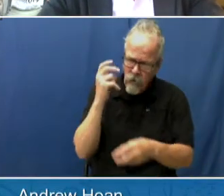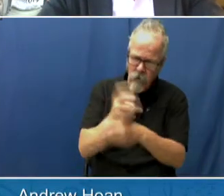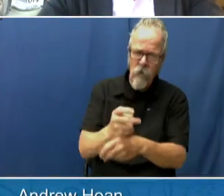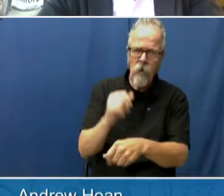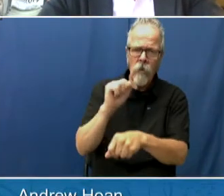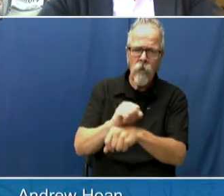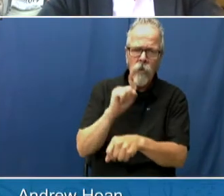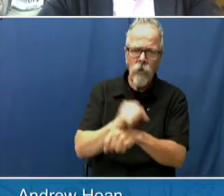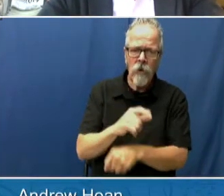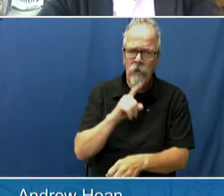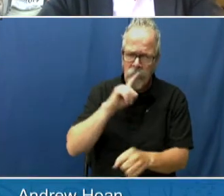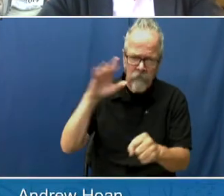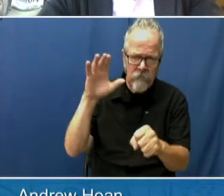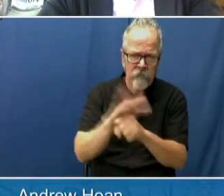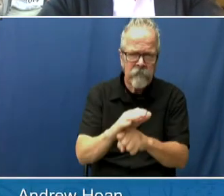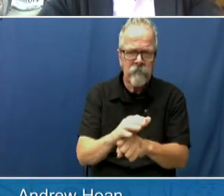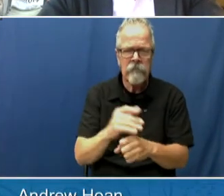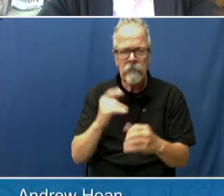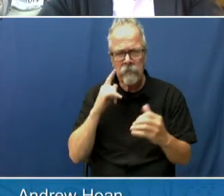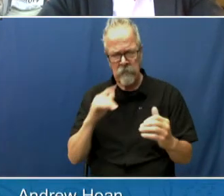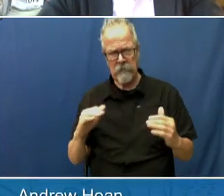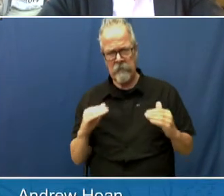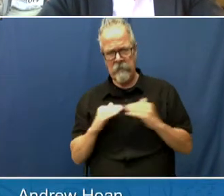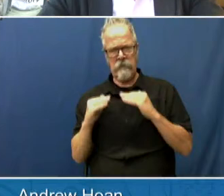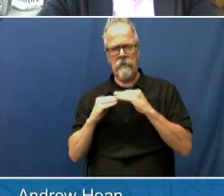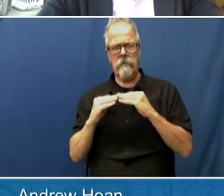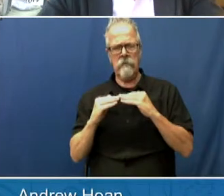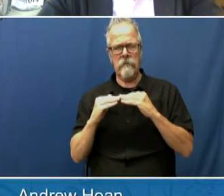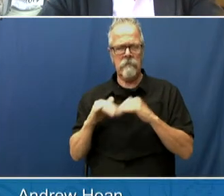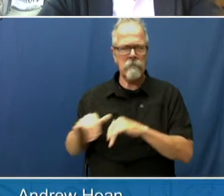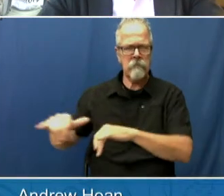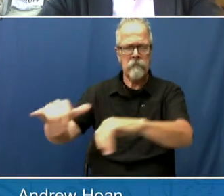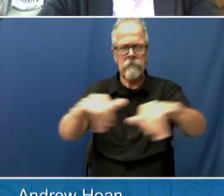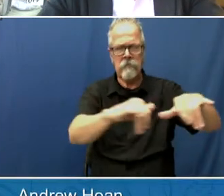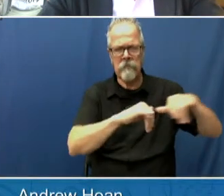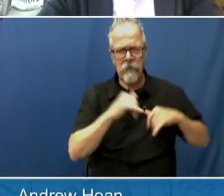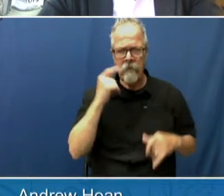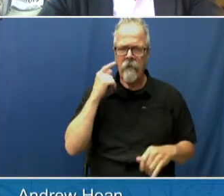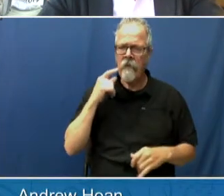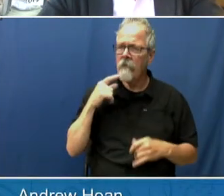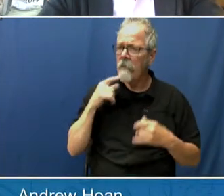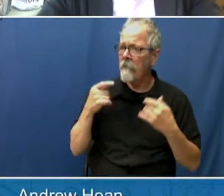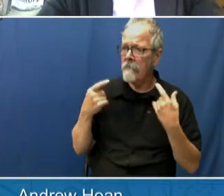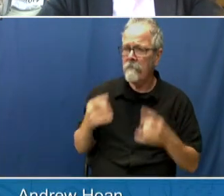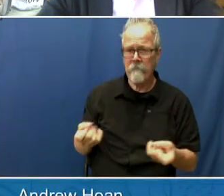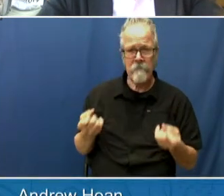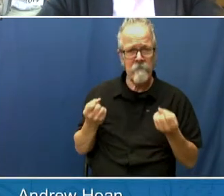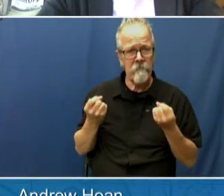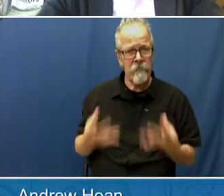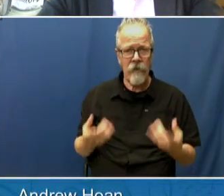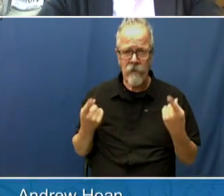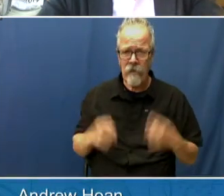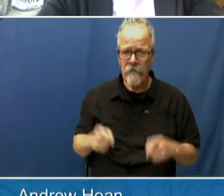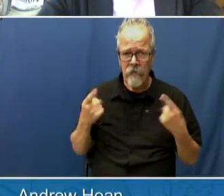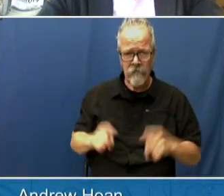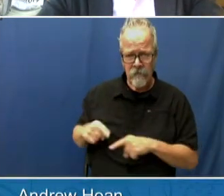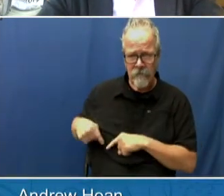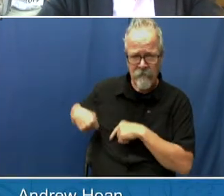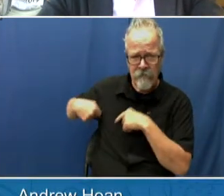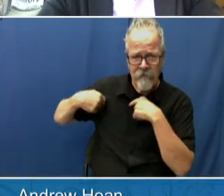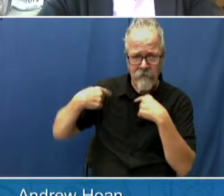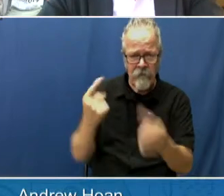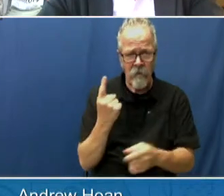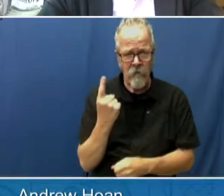equitable region from the backdrop of so many crises over this past year. It is not the act of one